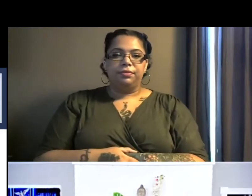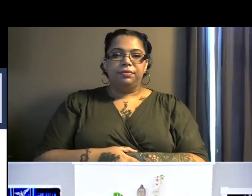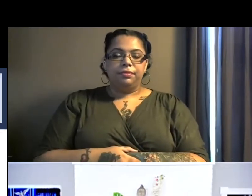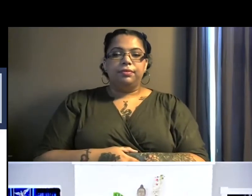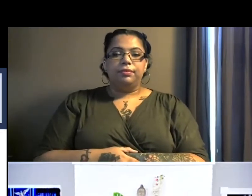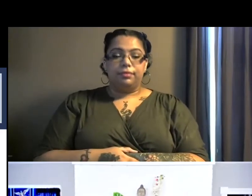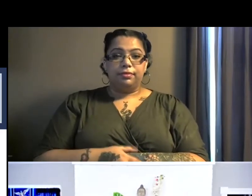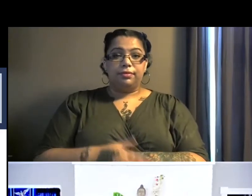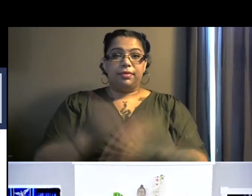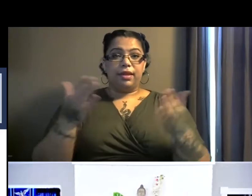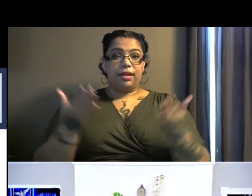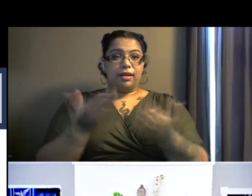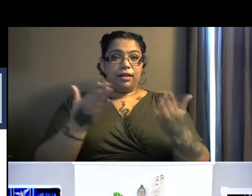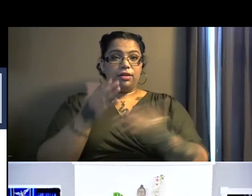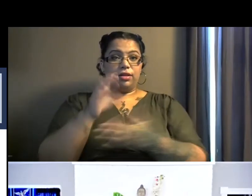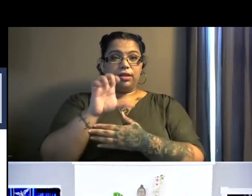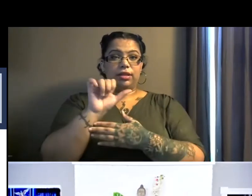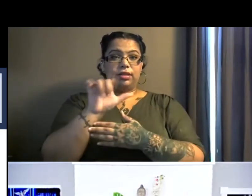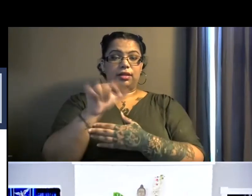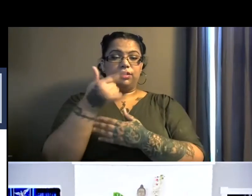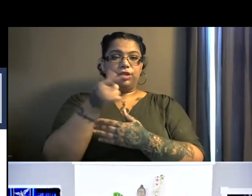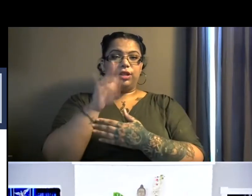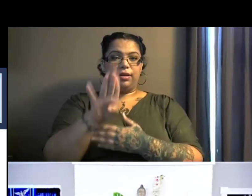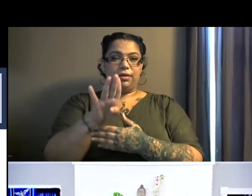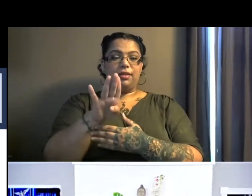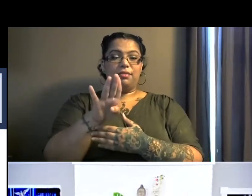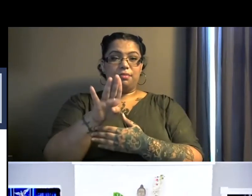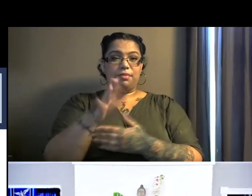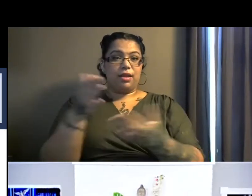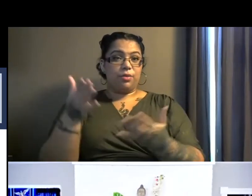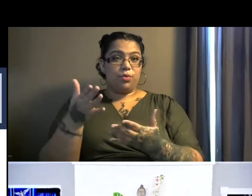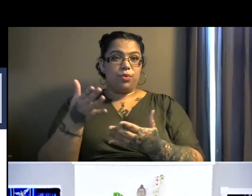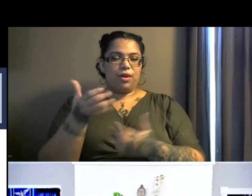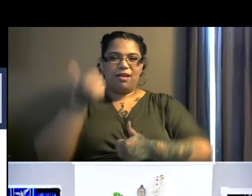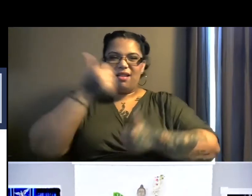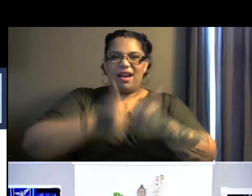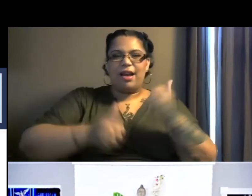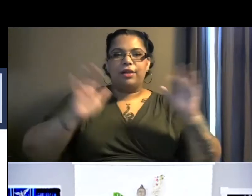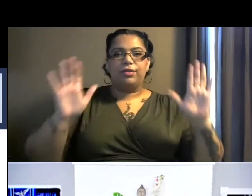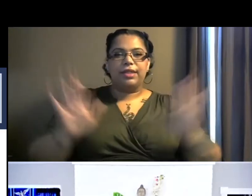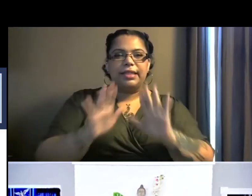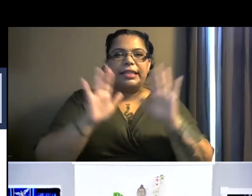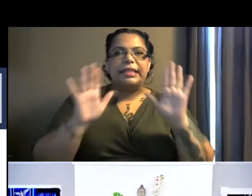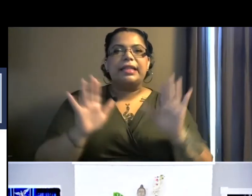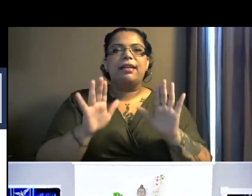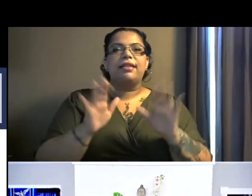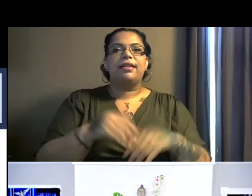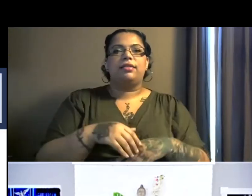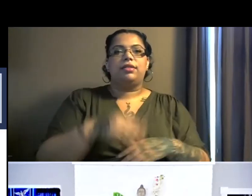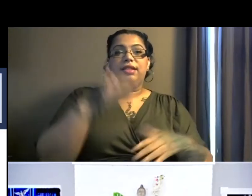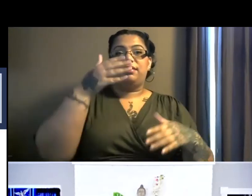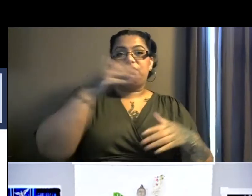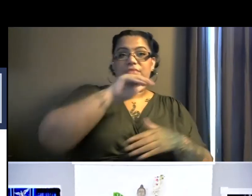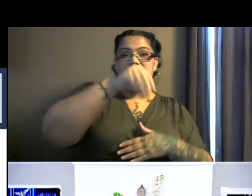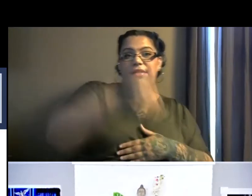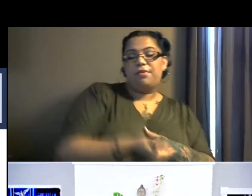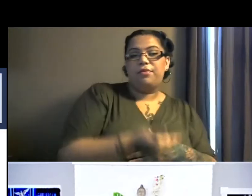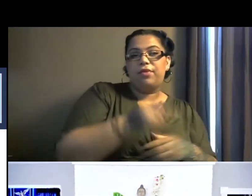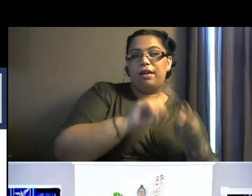Here at CSLGB, where every Sunday is an invite a friend or family member